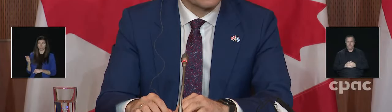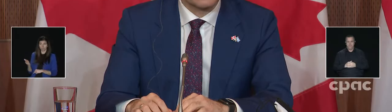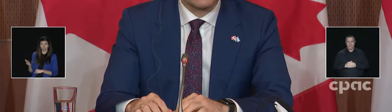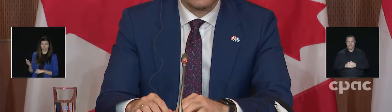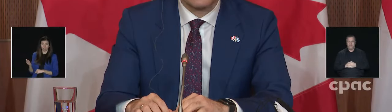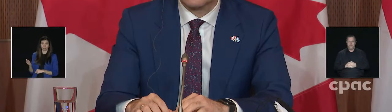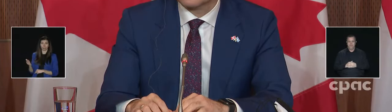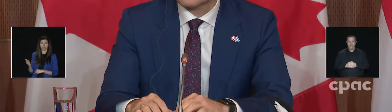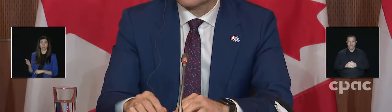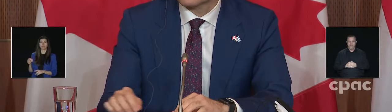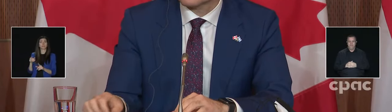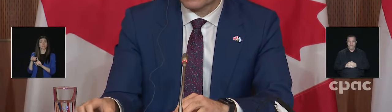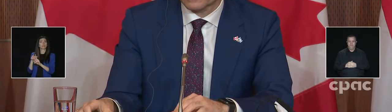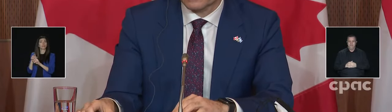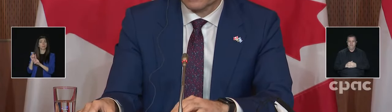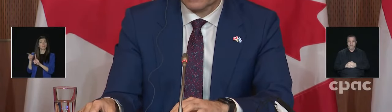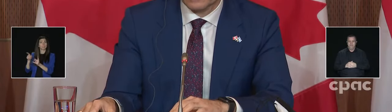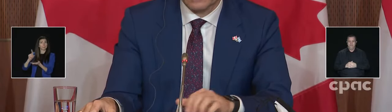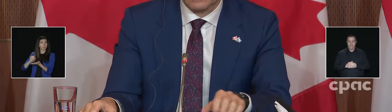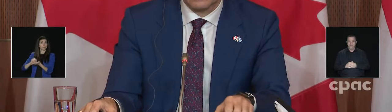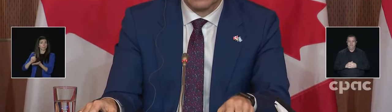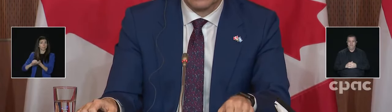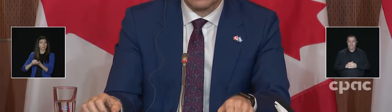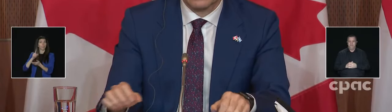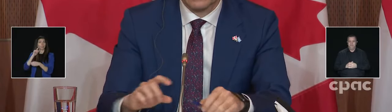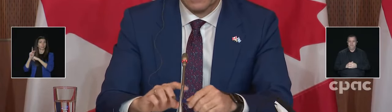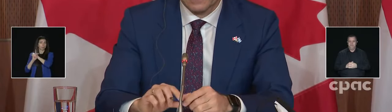Today. Please go ahead. Your line is open.